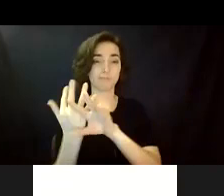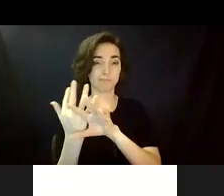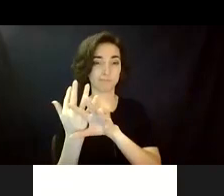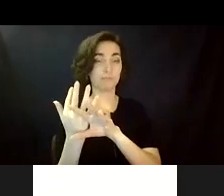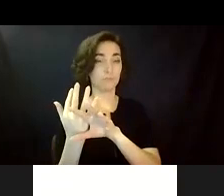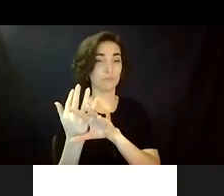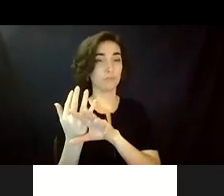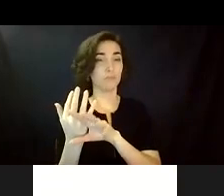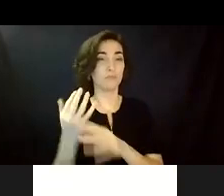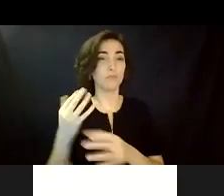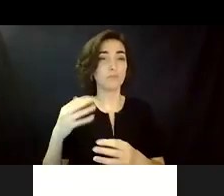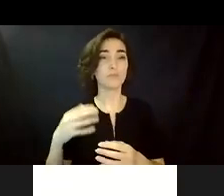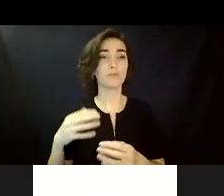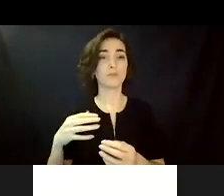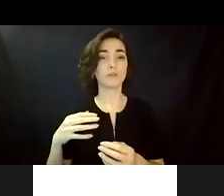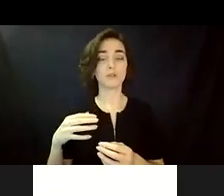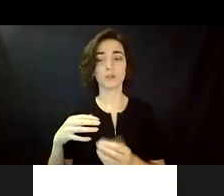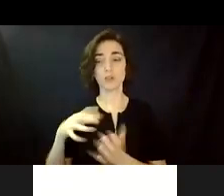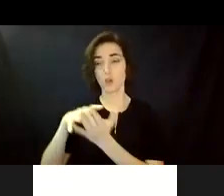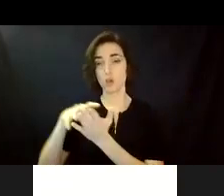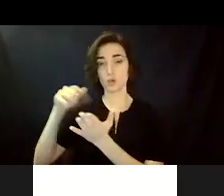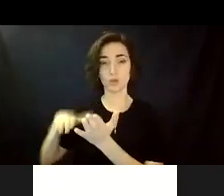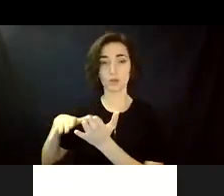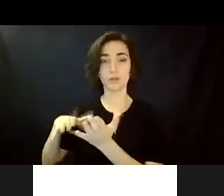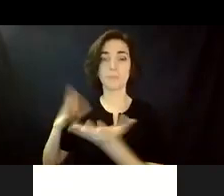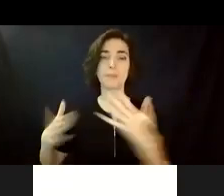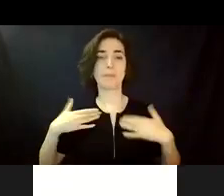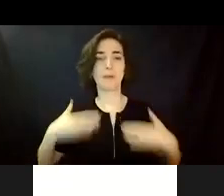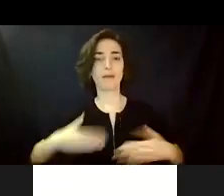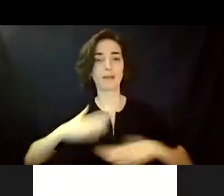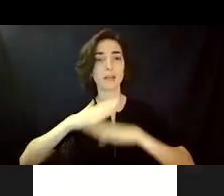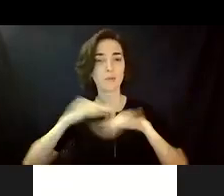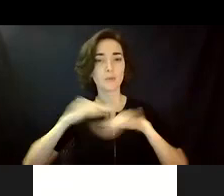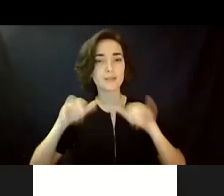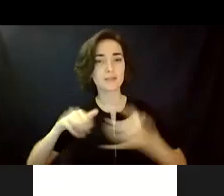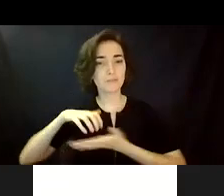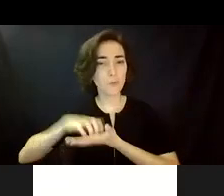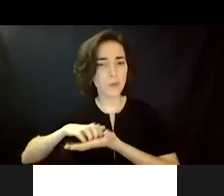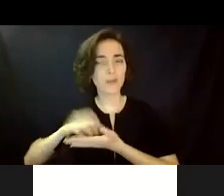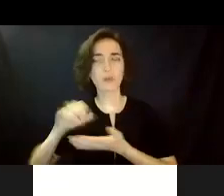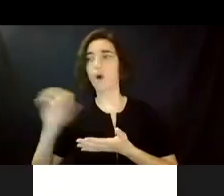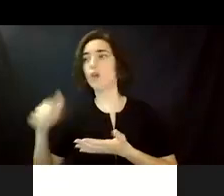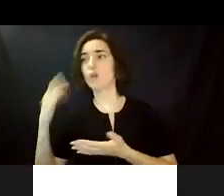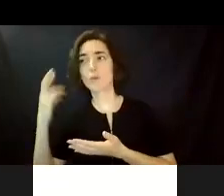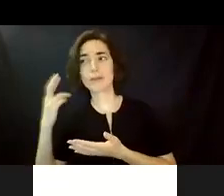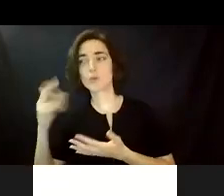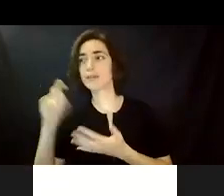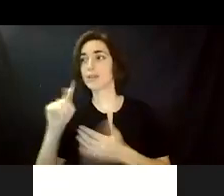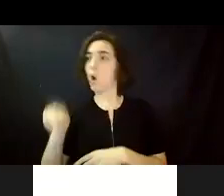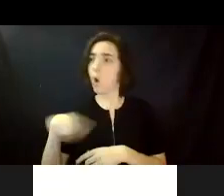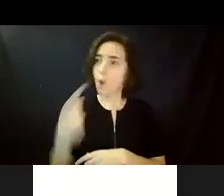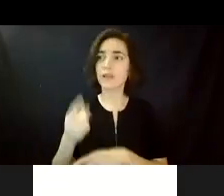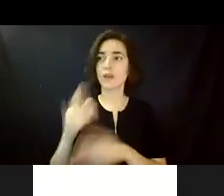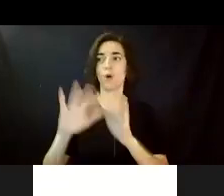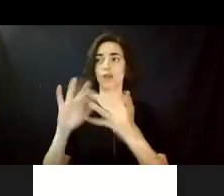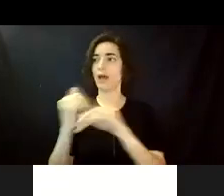with, whether it is some sort of immune deficiency or other conditions who may need only online classes, so working